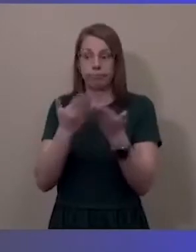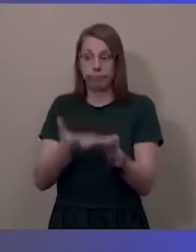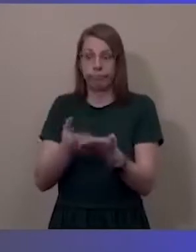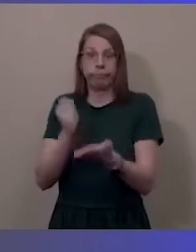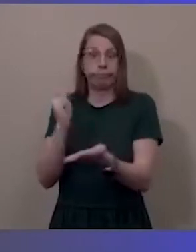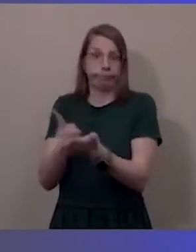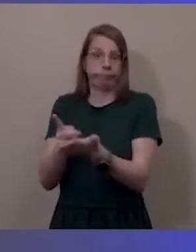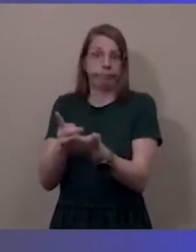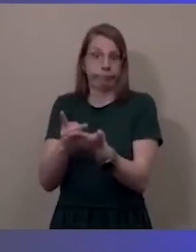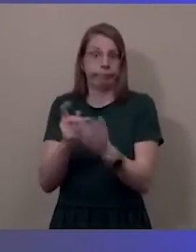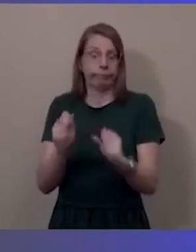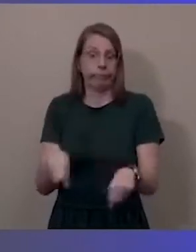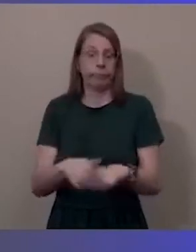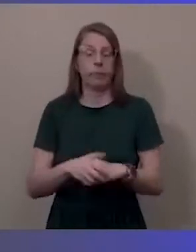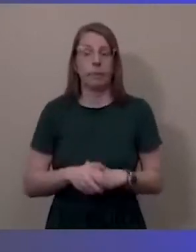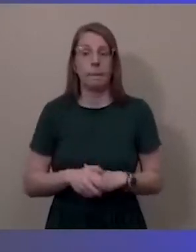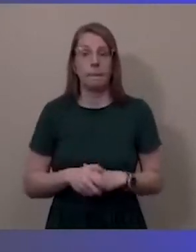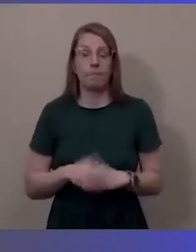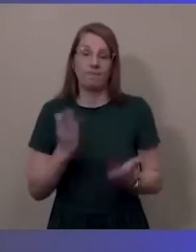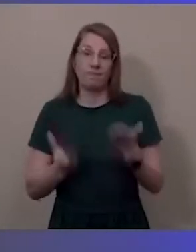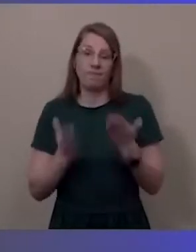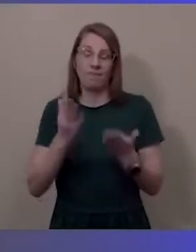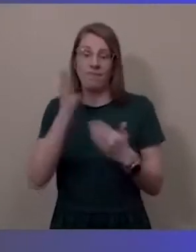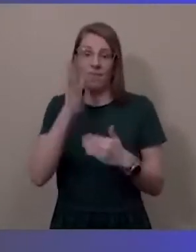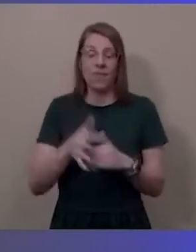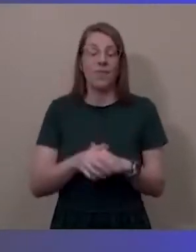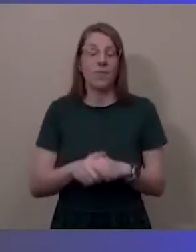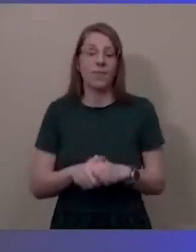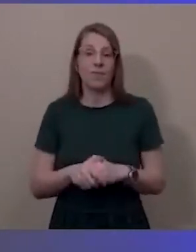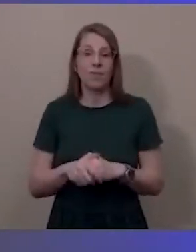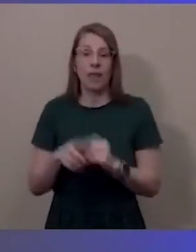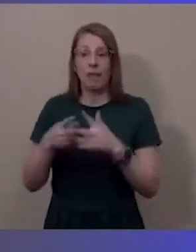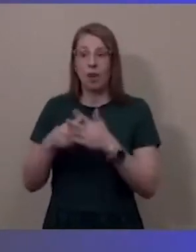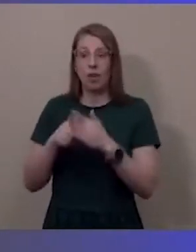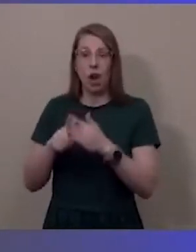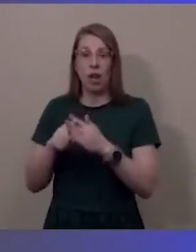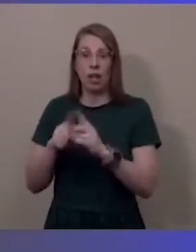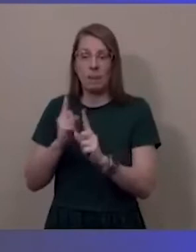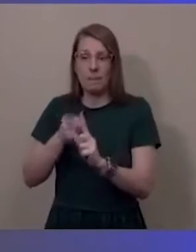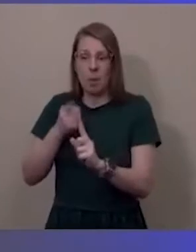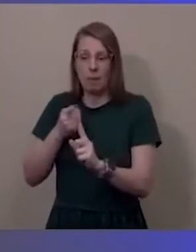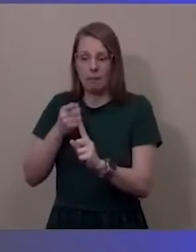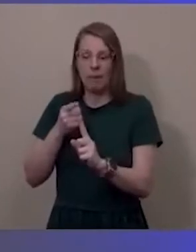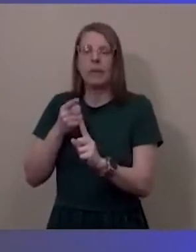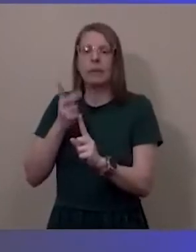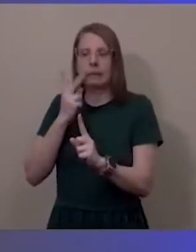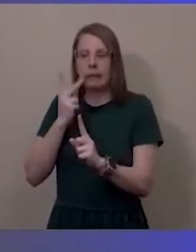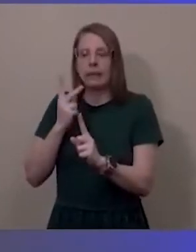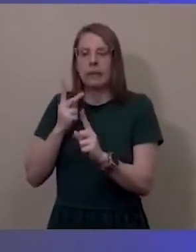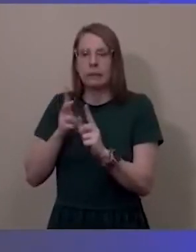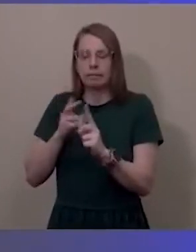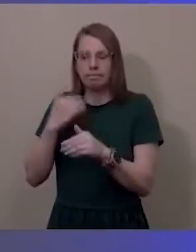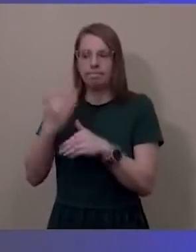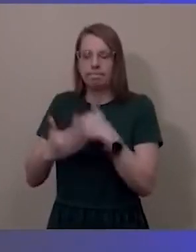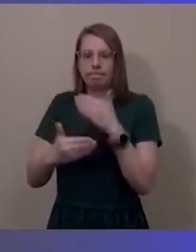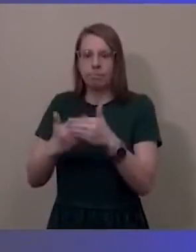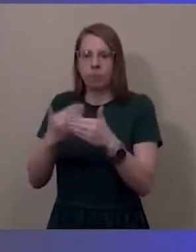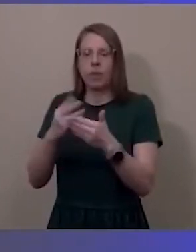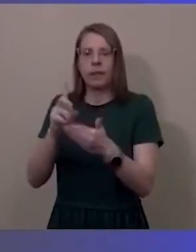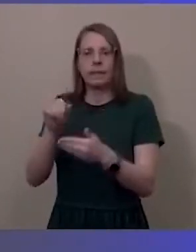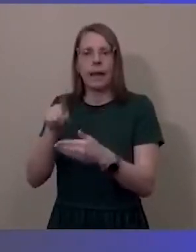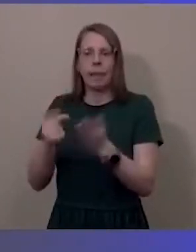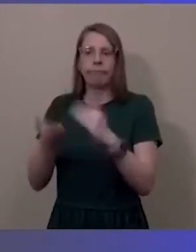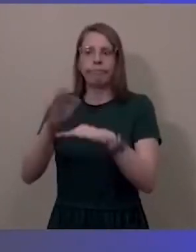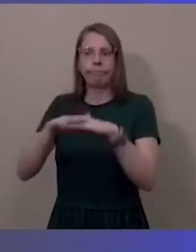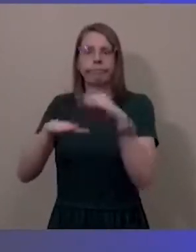and maybe they'll approve it sort of as a starting point, so that we can, get going with these types